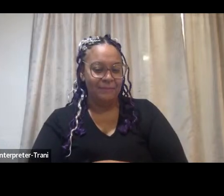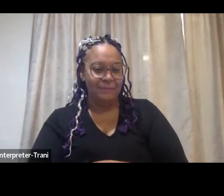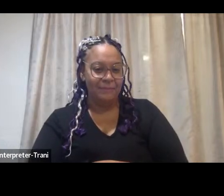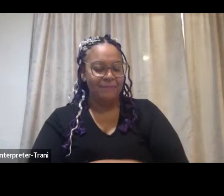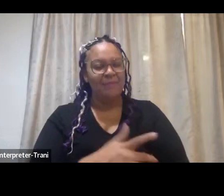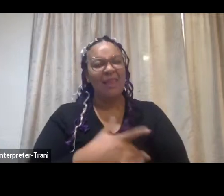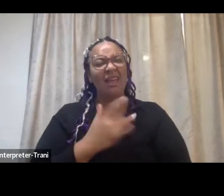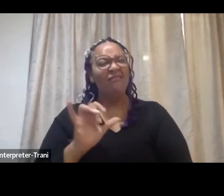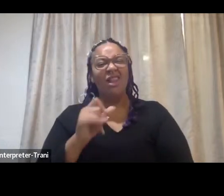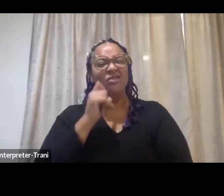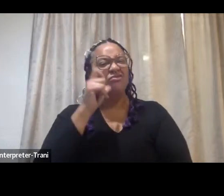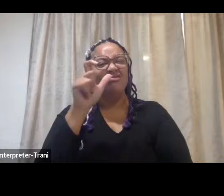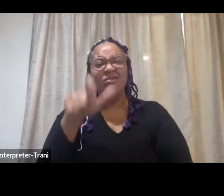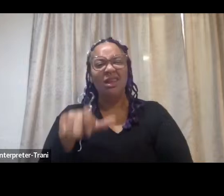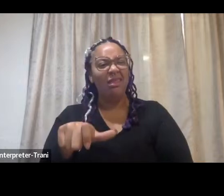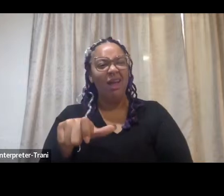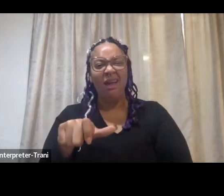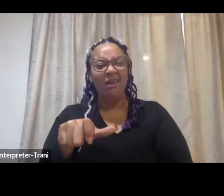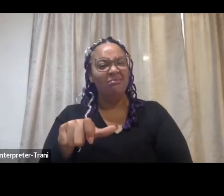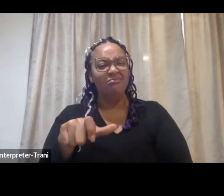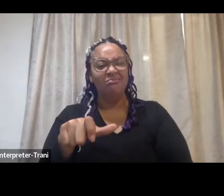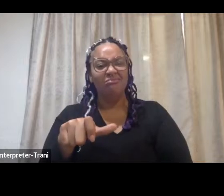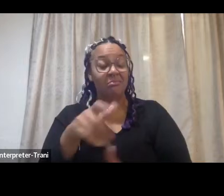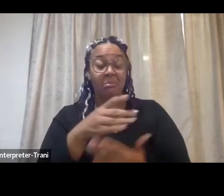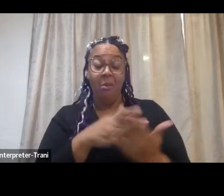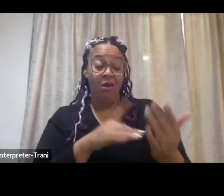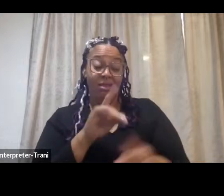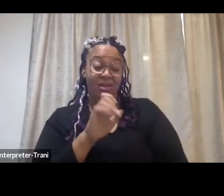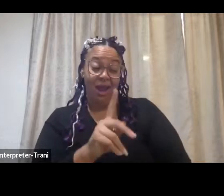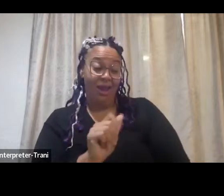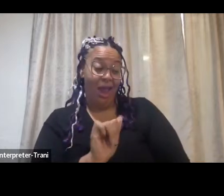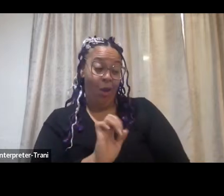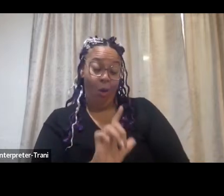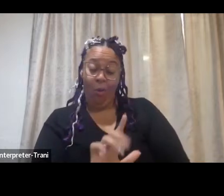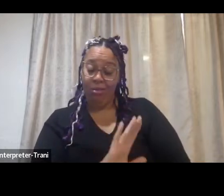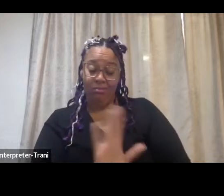that part of the deck at all. Okay.